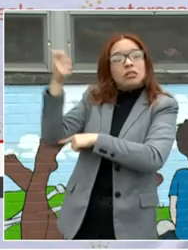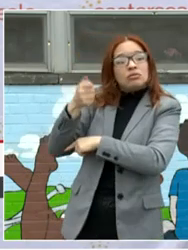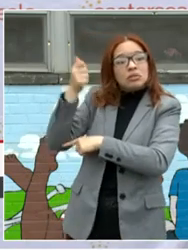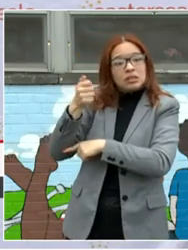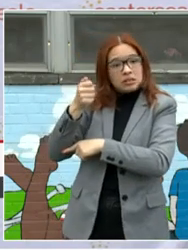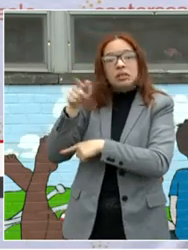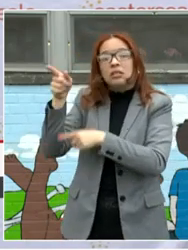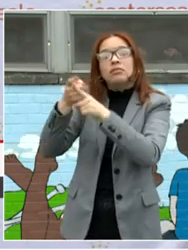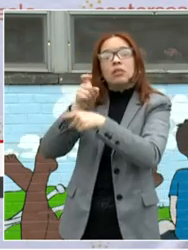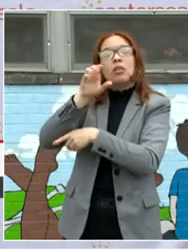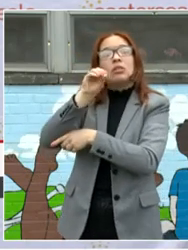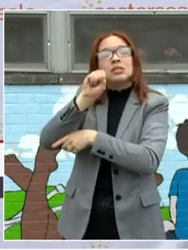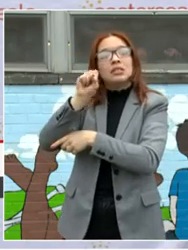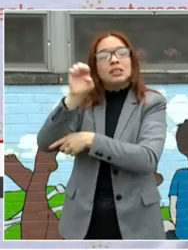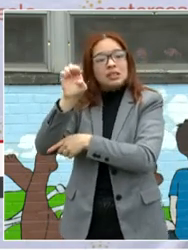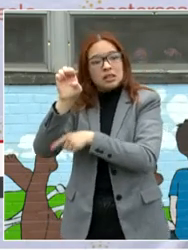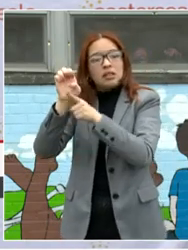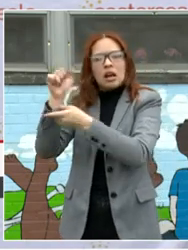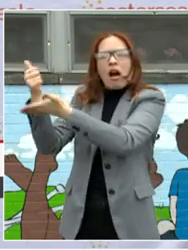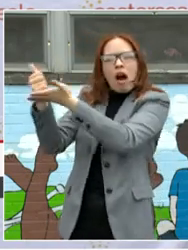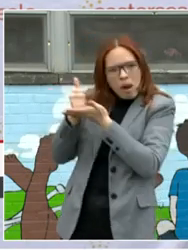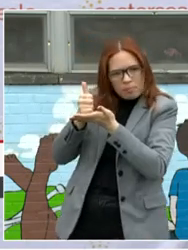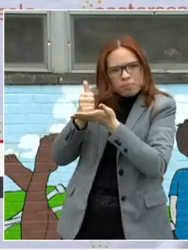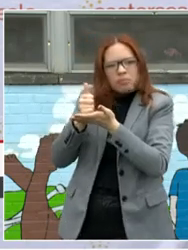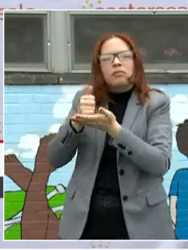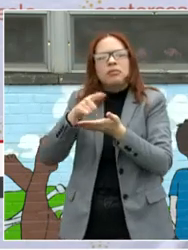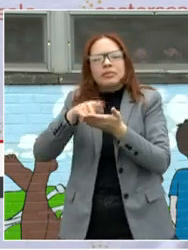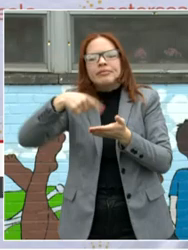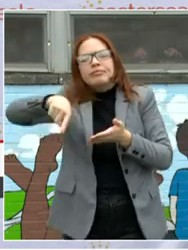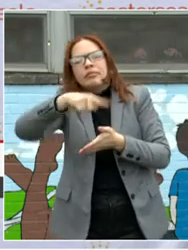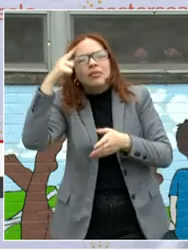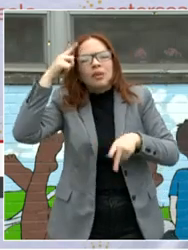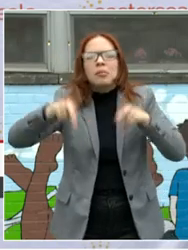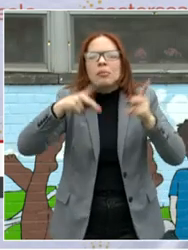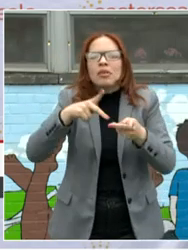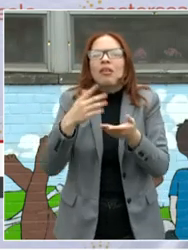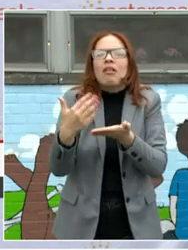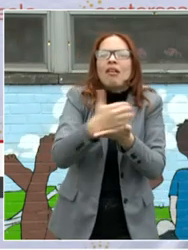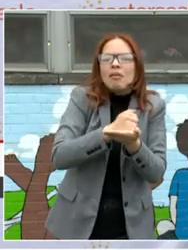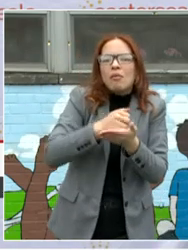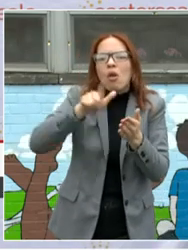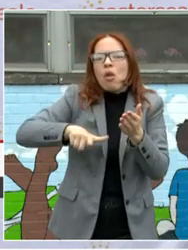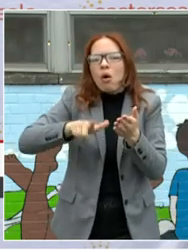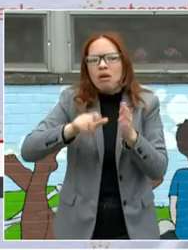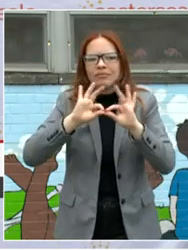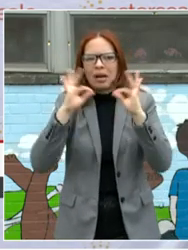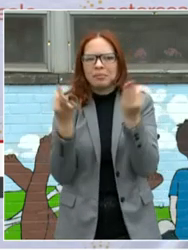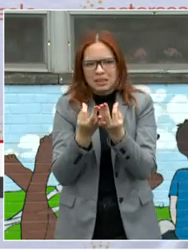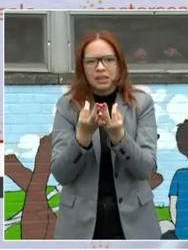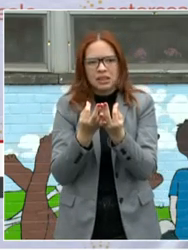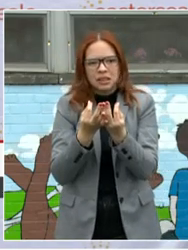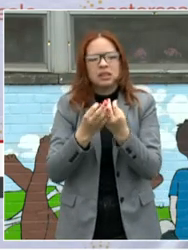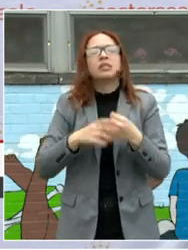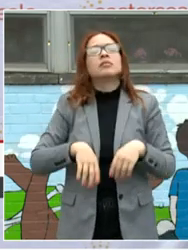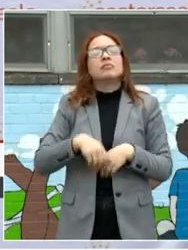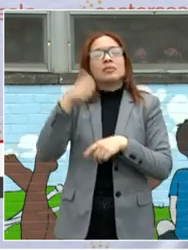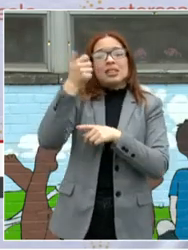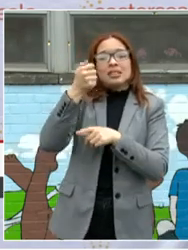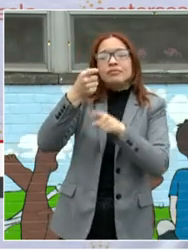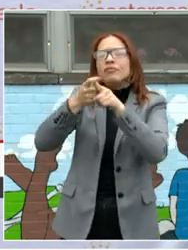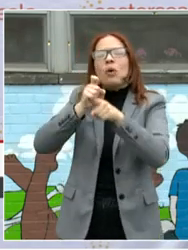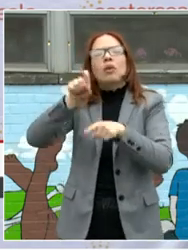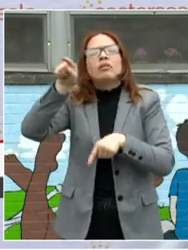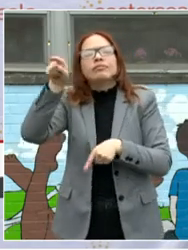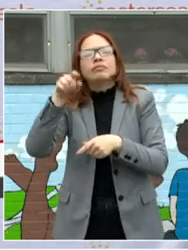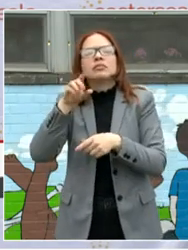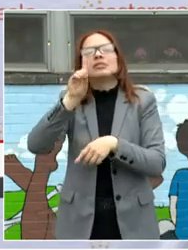this center. Funding from the city enabled us to renovate this center to provide more space for our youngest learners. And